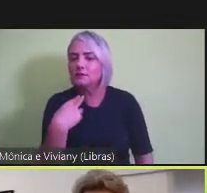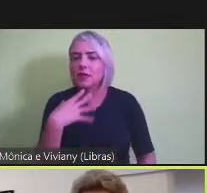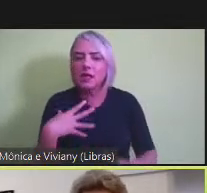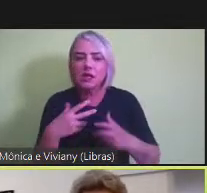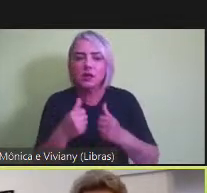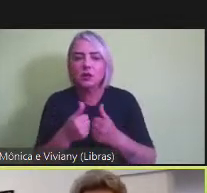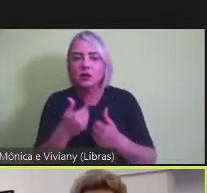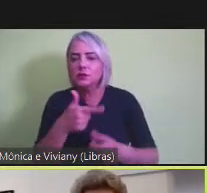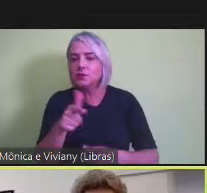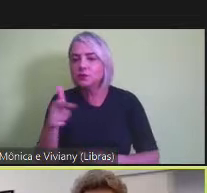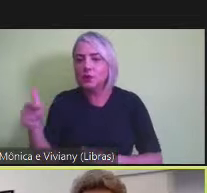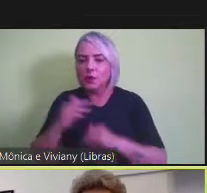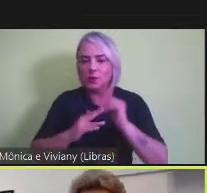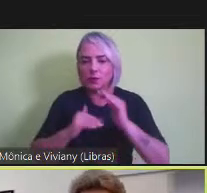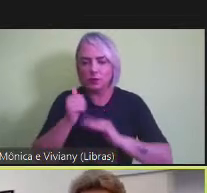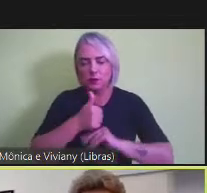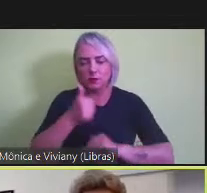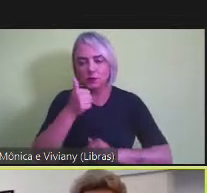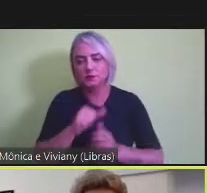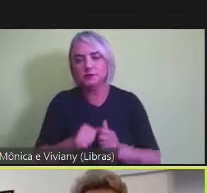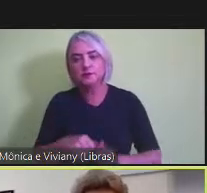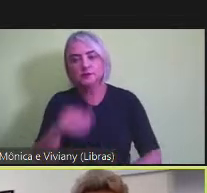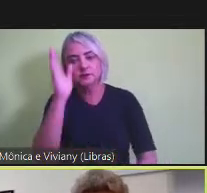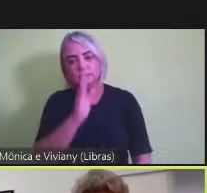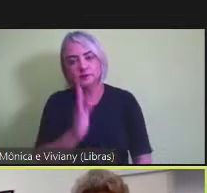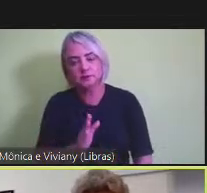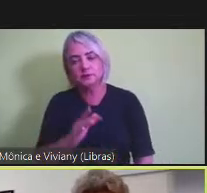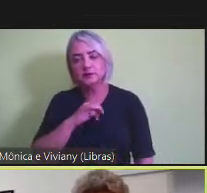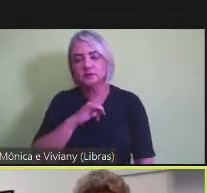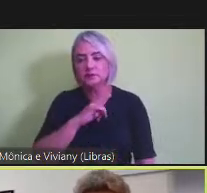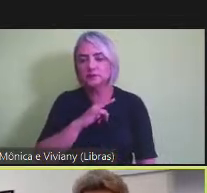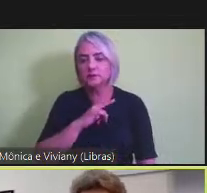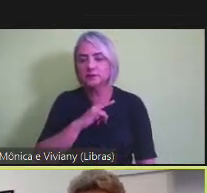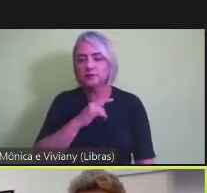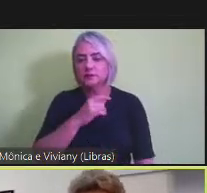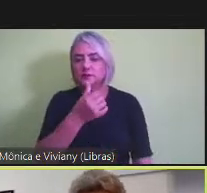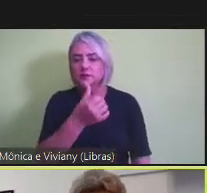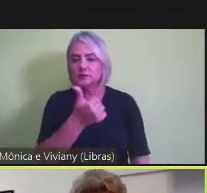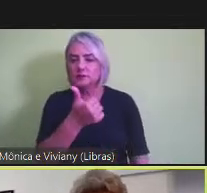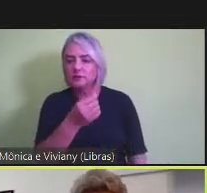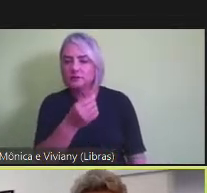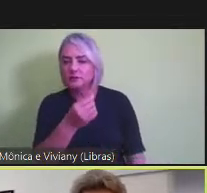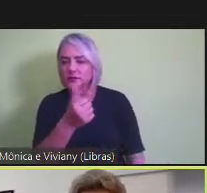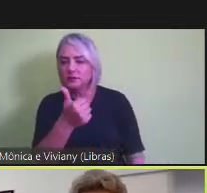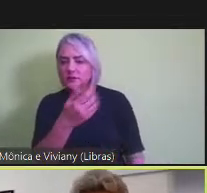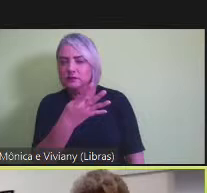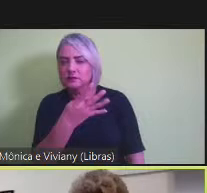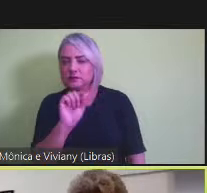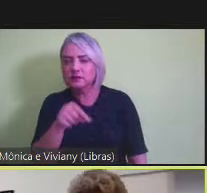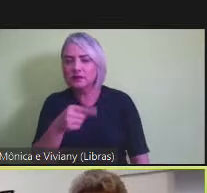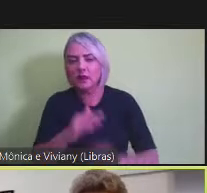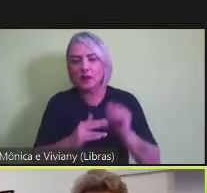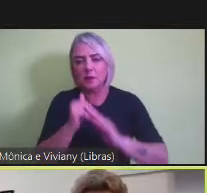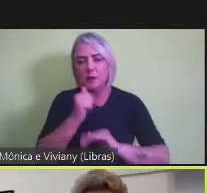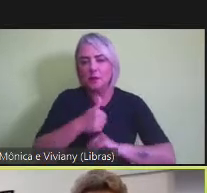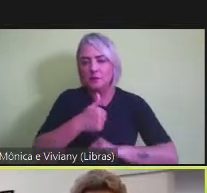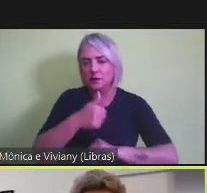and all the other professions. In Brazil, we have around 16, 14